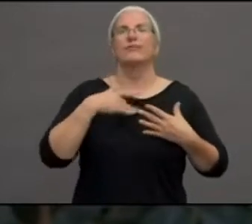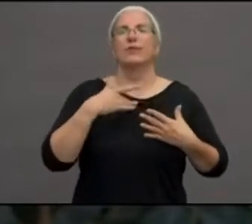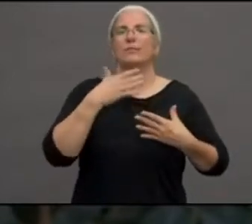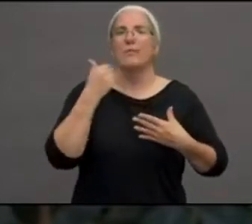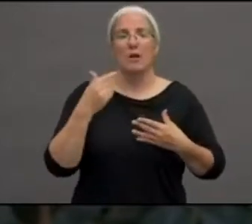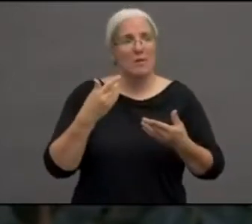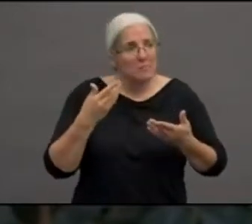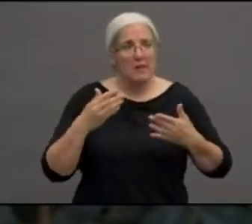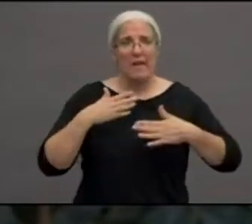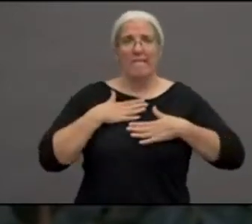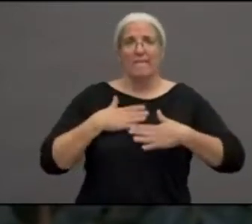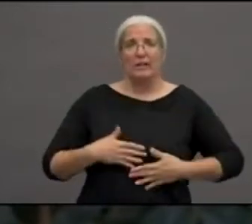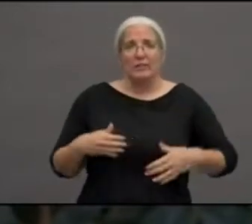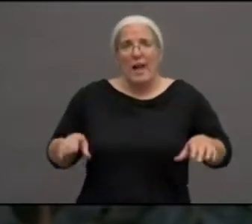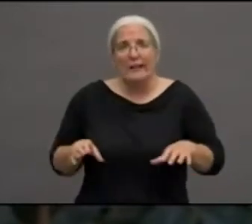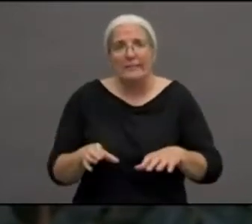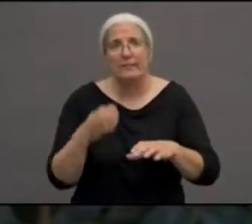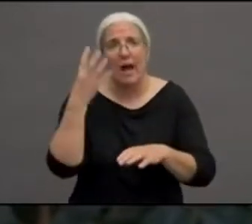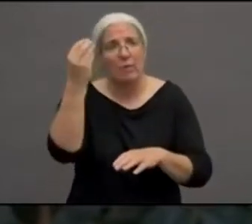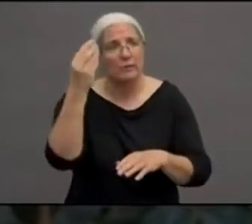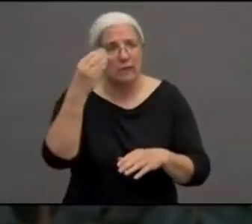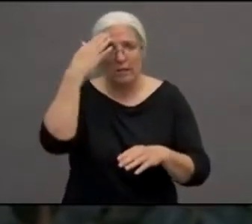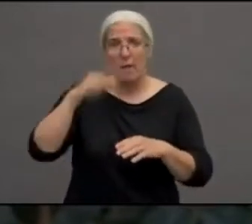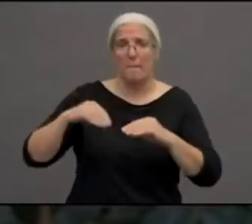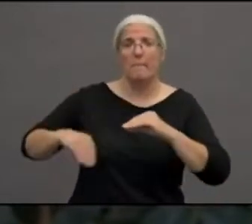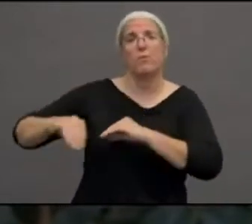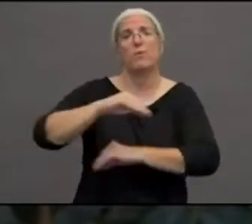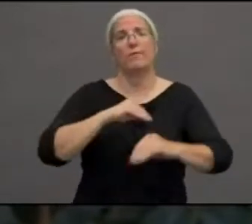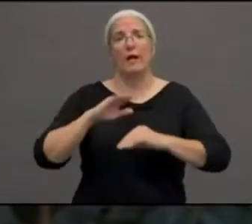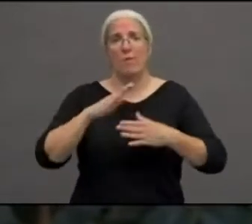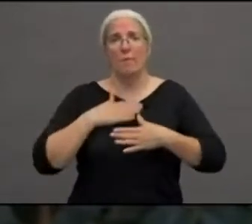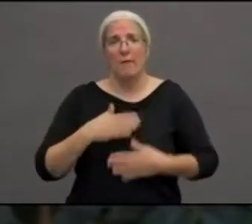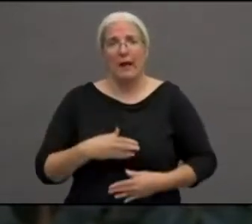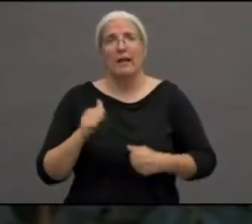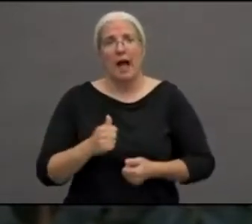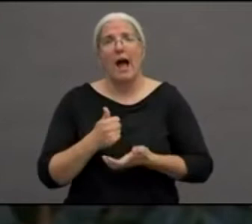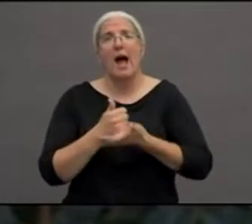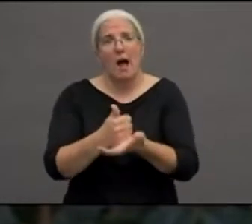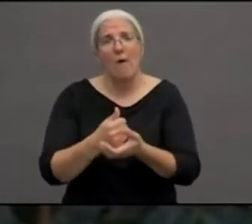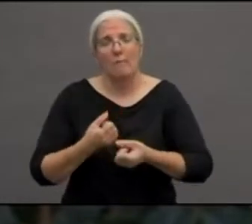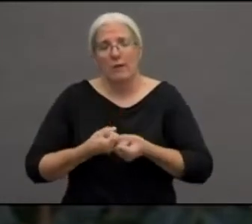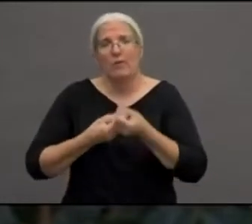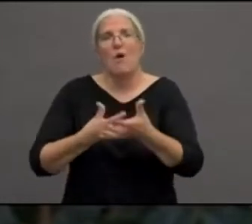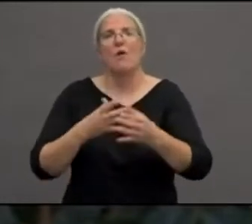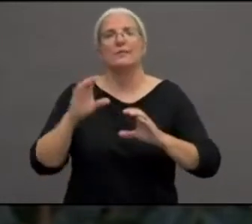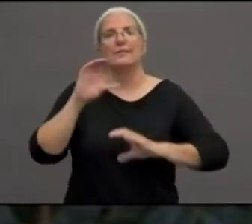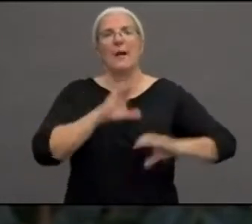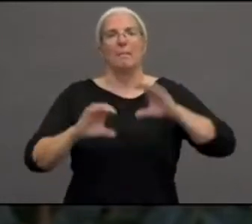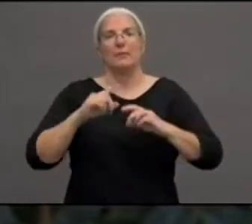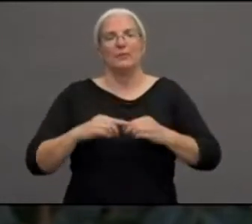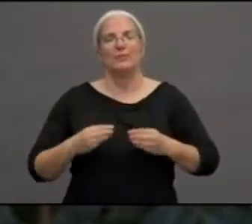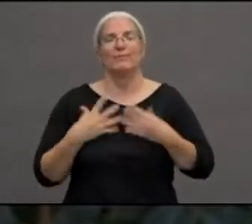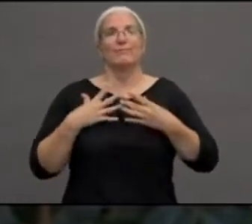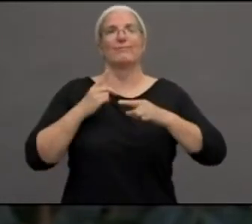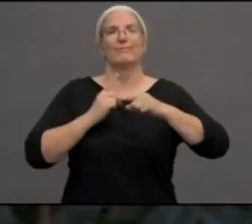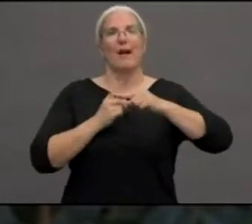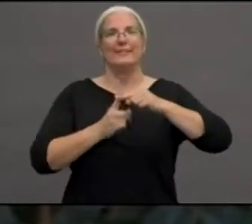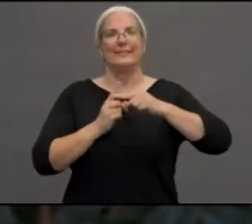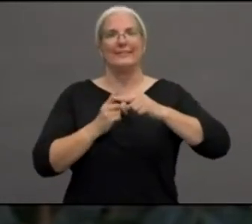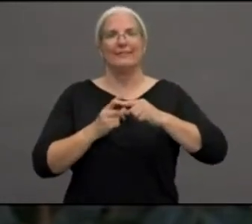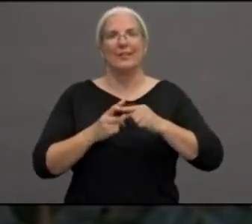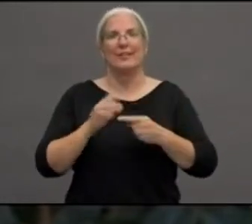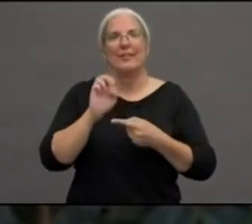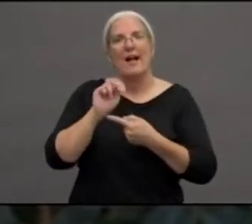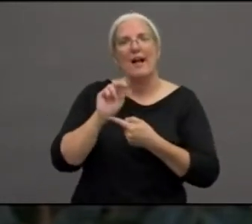moving, incorporating some physical activities releases endorphins. And endorphins last throughout our day,